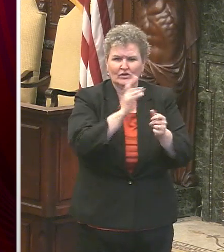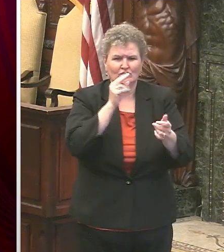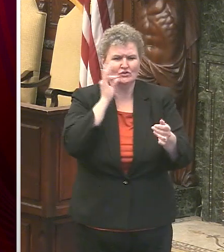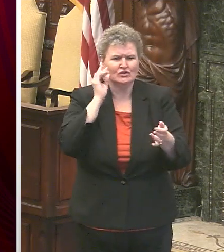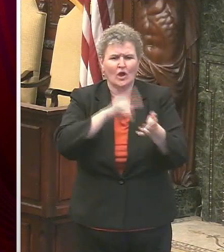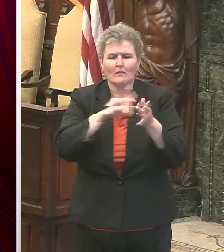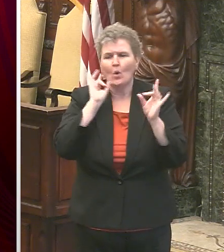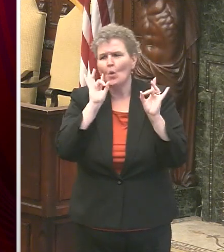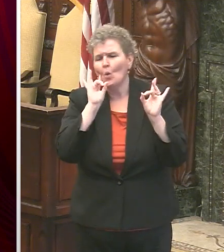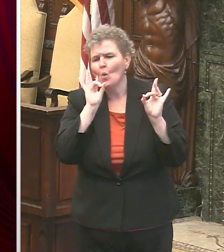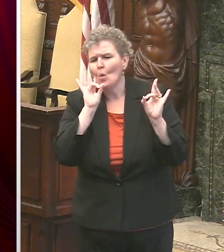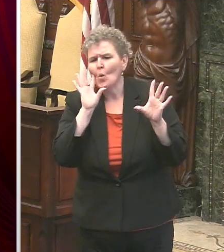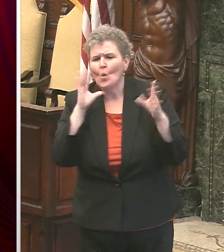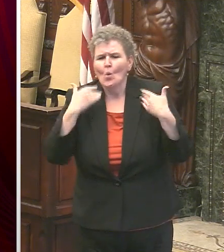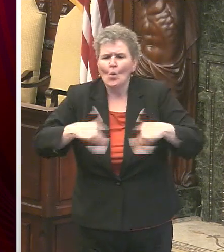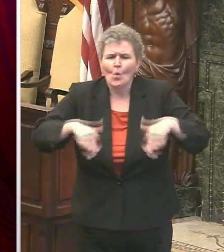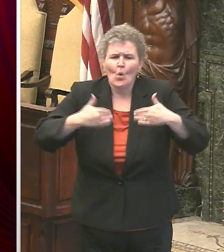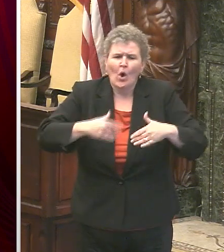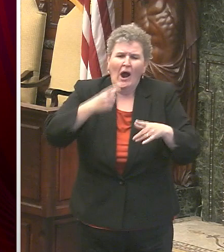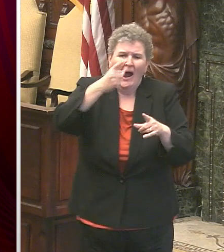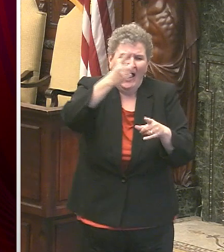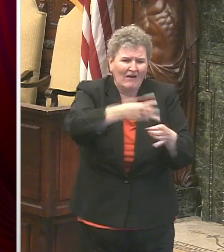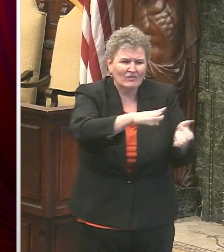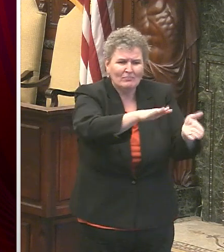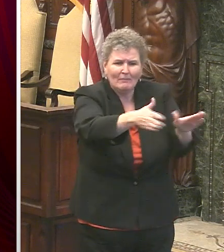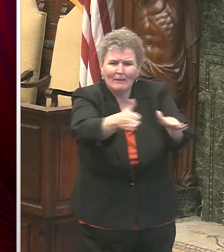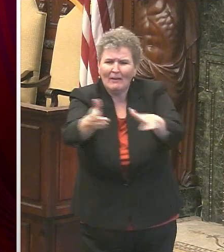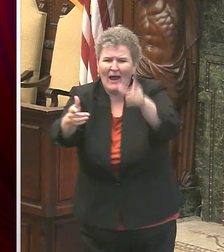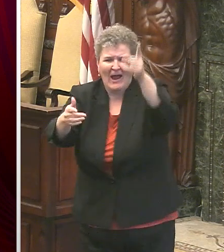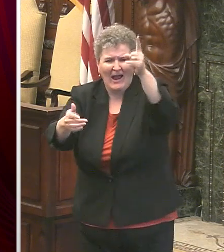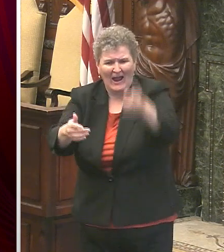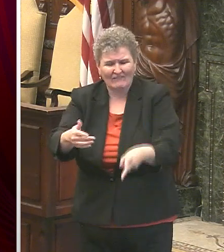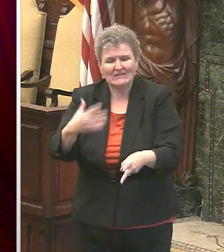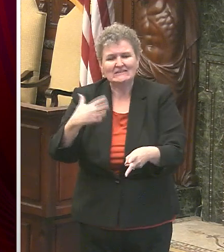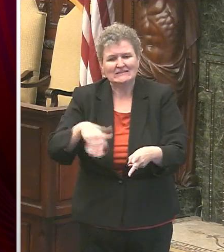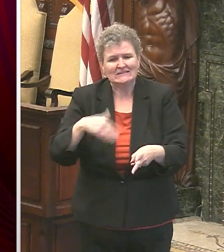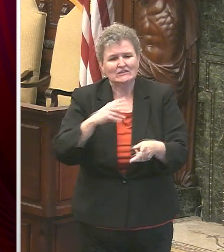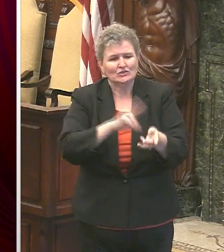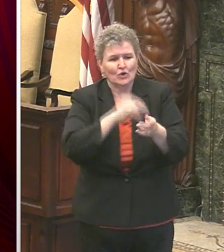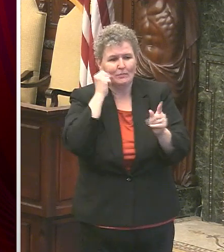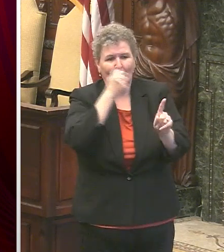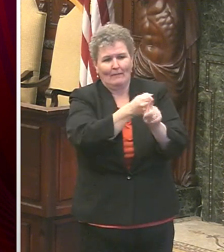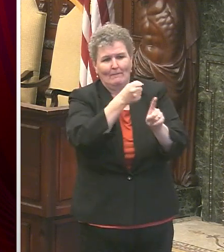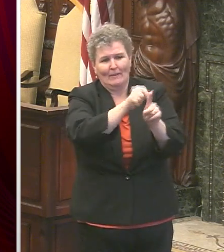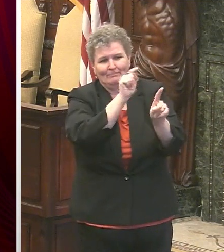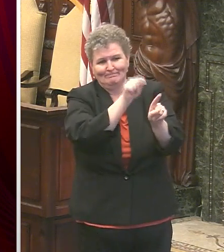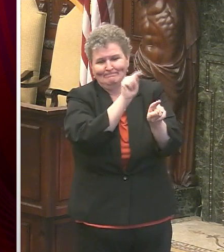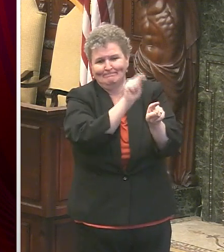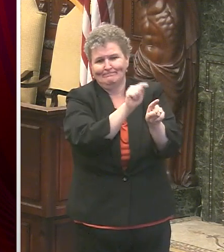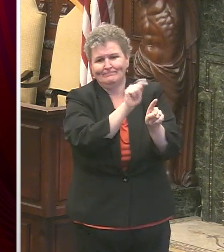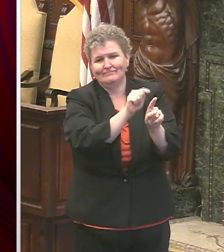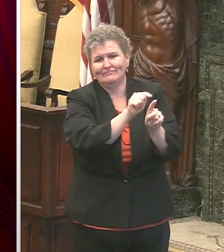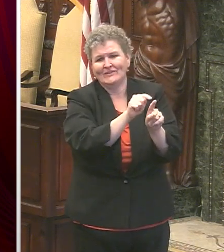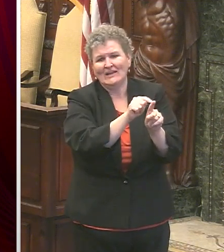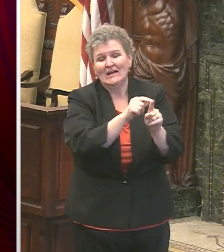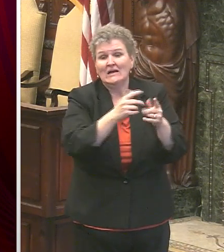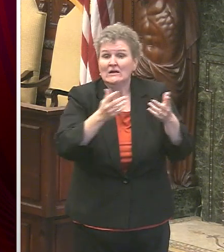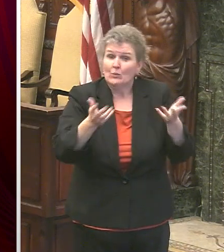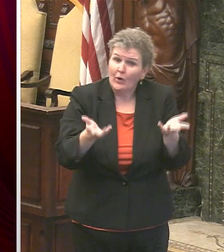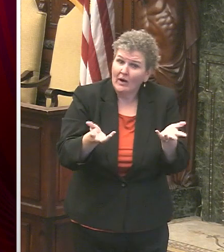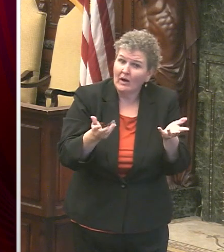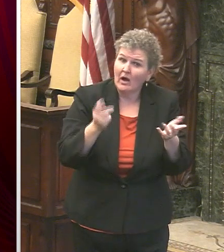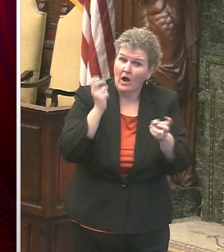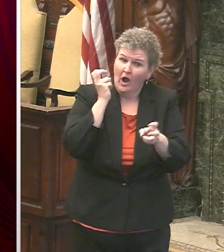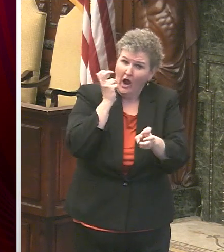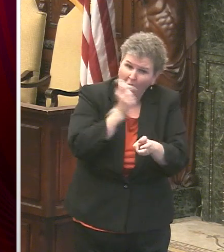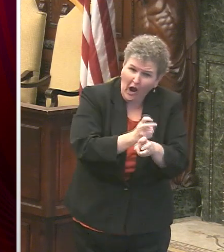have occurred so far have been in nursing home residents. Now, the nursing homes are hit hard enough that overall we estimate about half of the total nursing